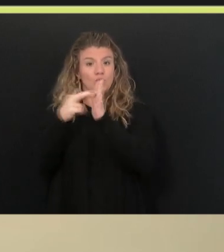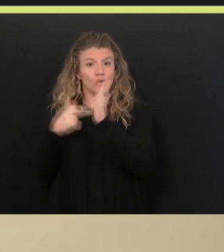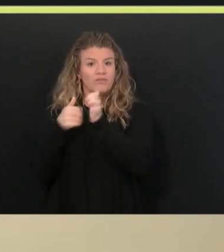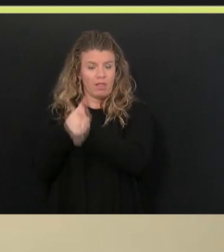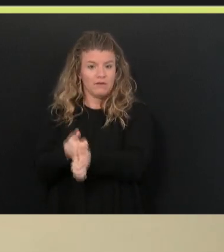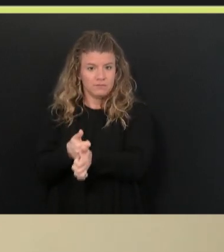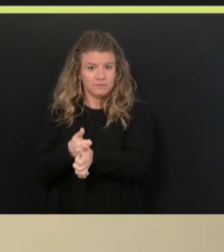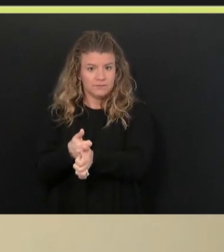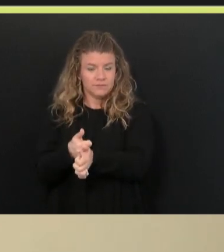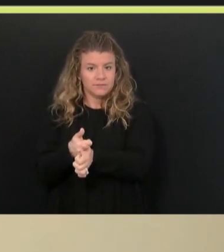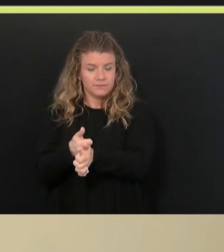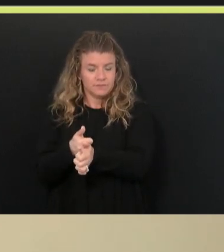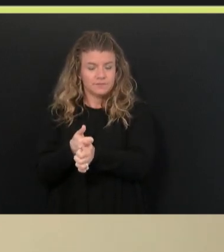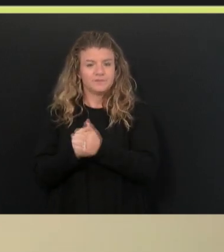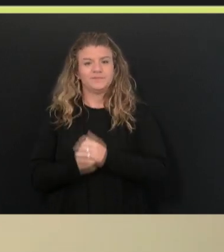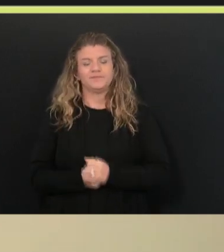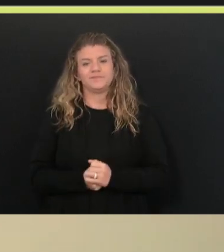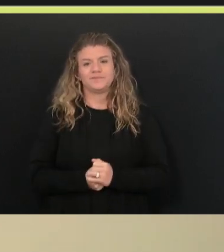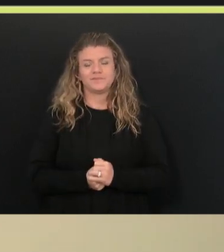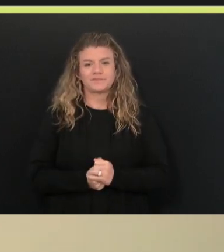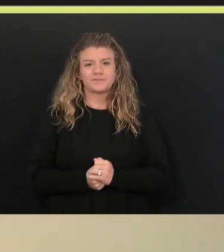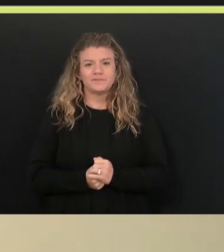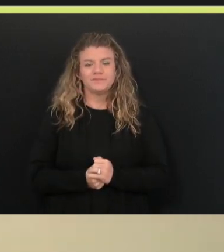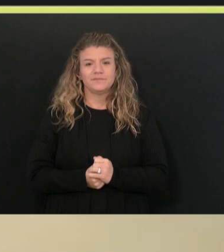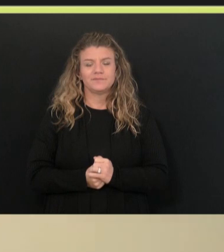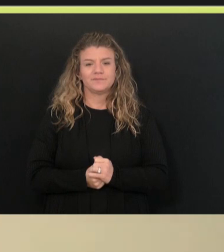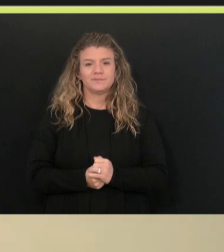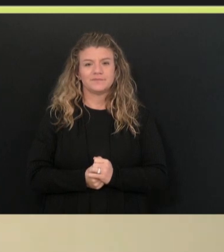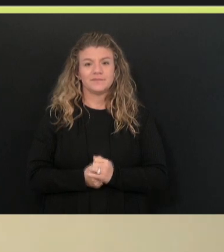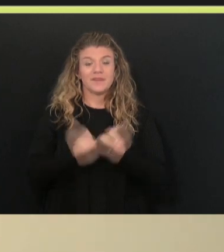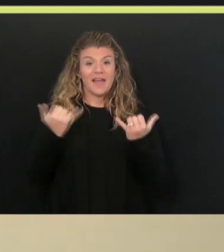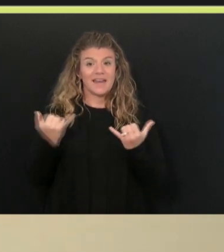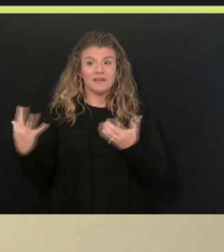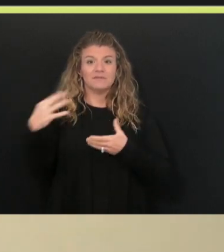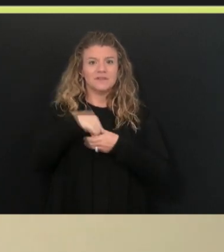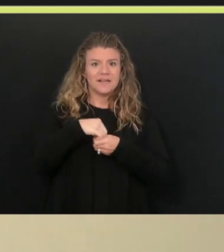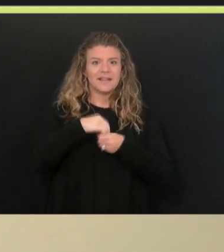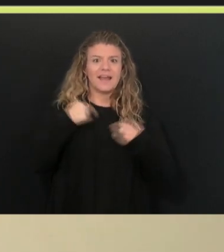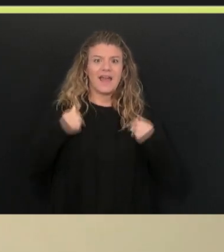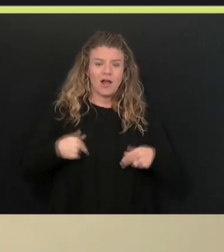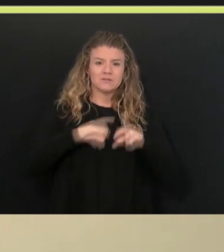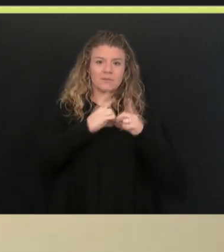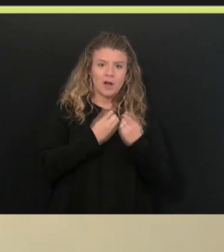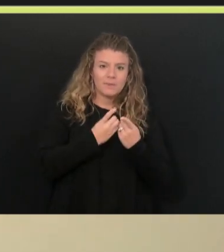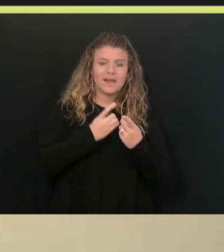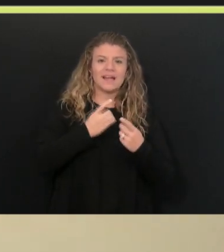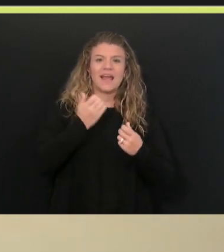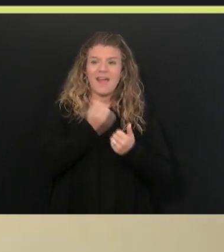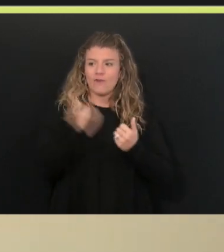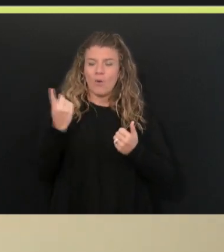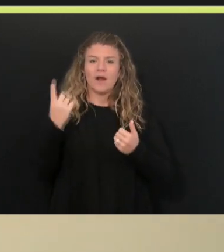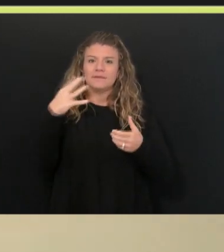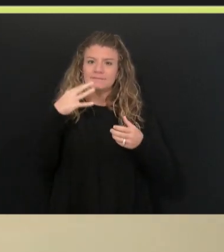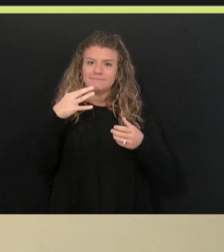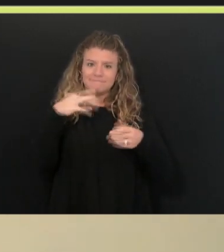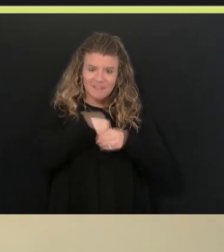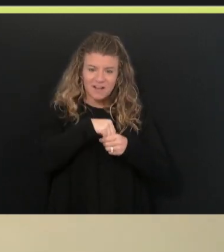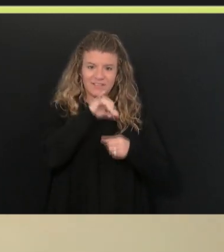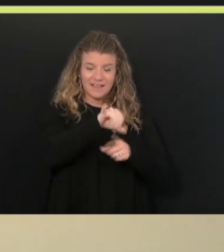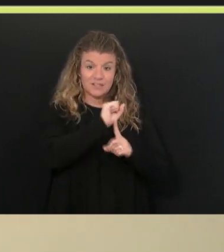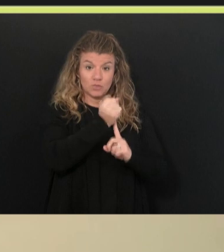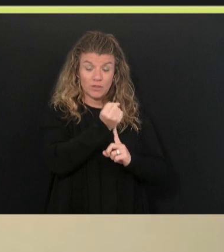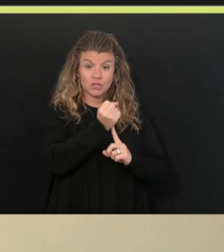in coordination and consultation with the Bureau of Public Health and the local health department. Once